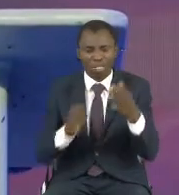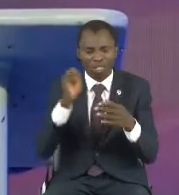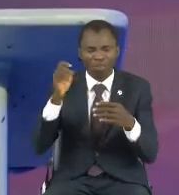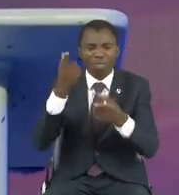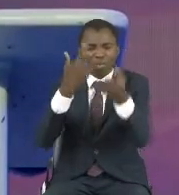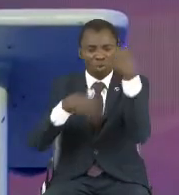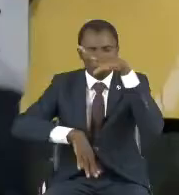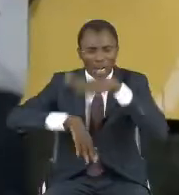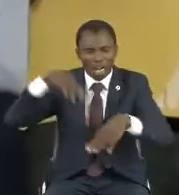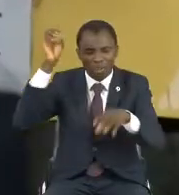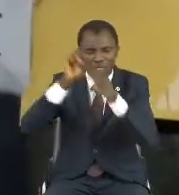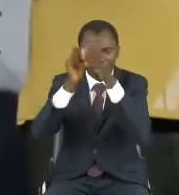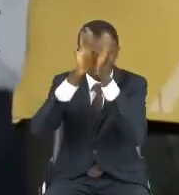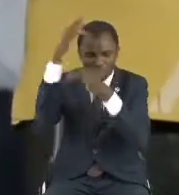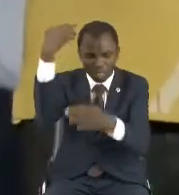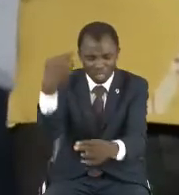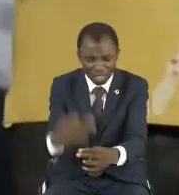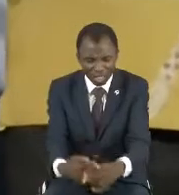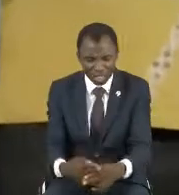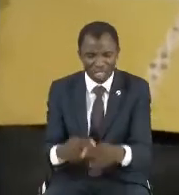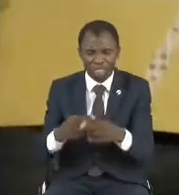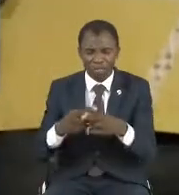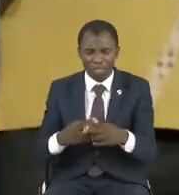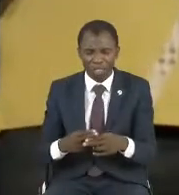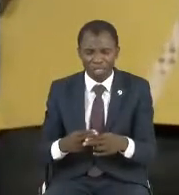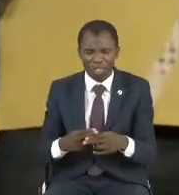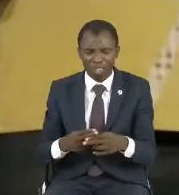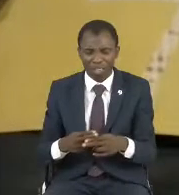in Jesus' name.